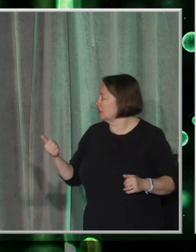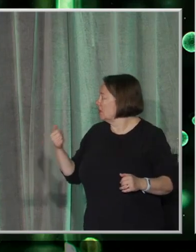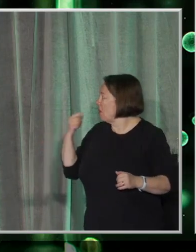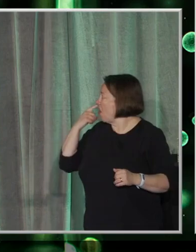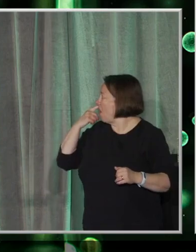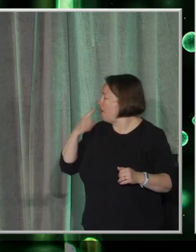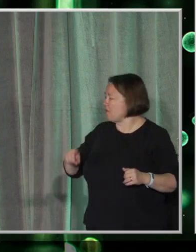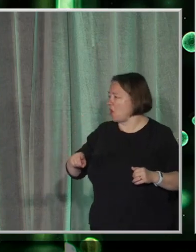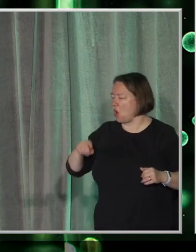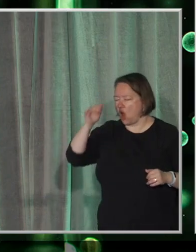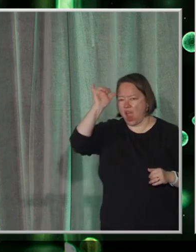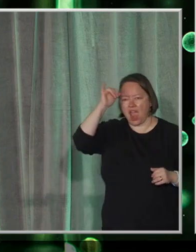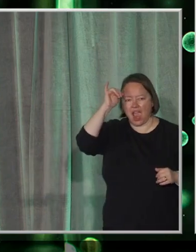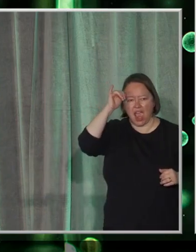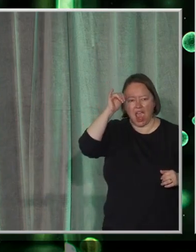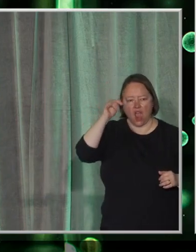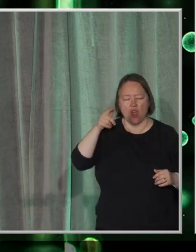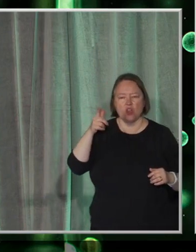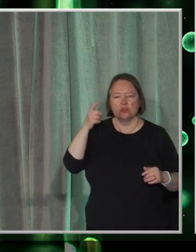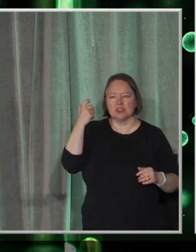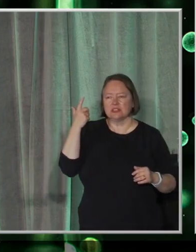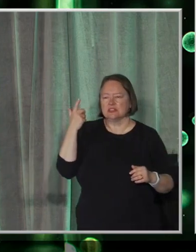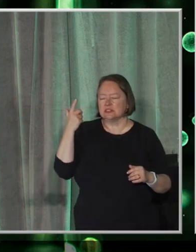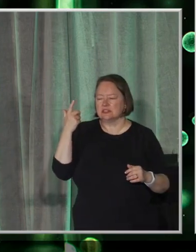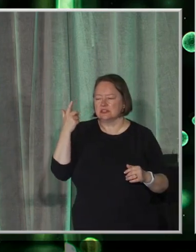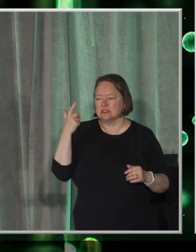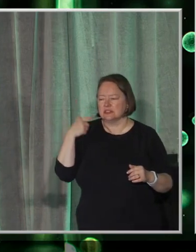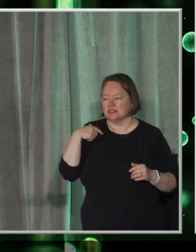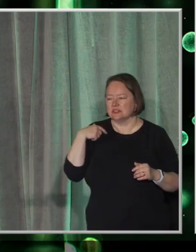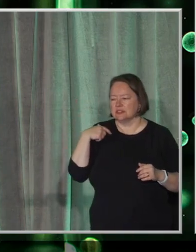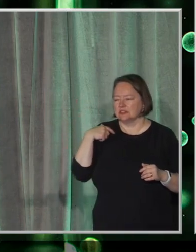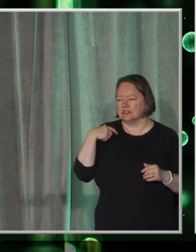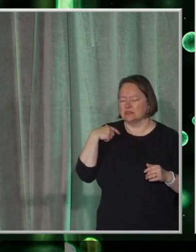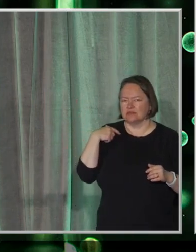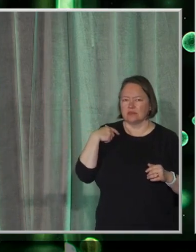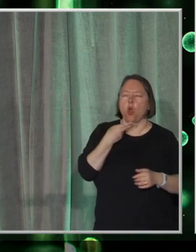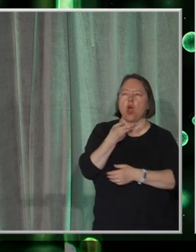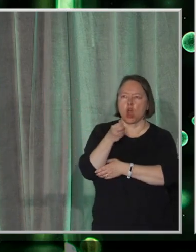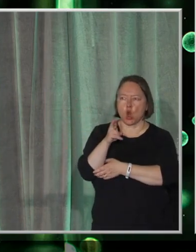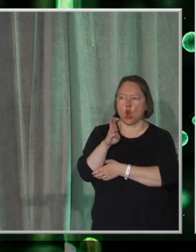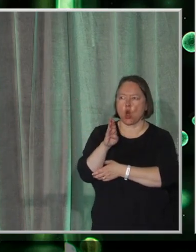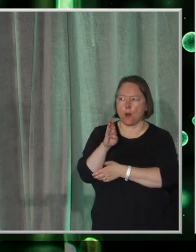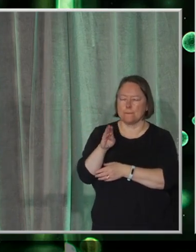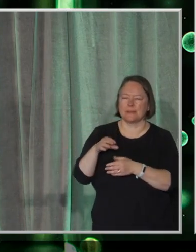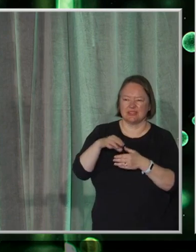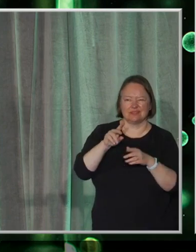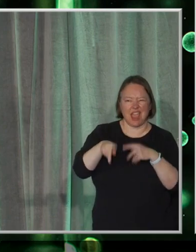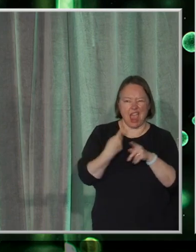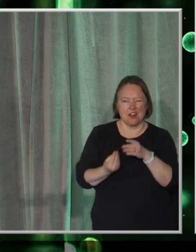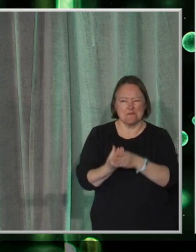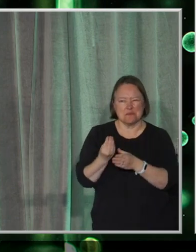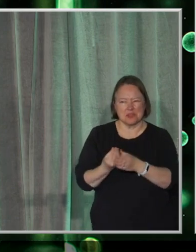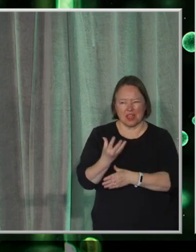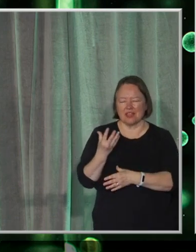the cows, why they're not enjoying this is because it is it's a herbaceous type of plant, but they like